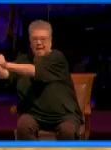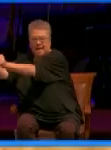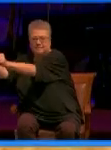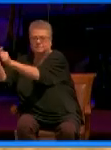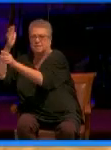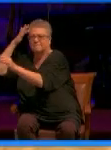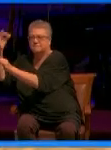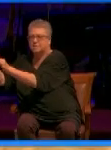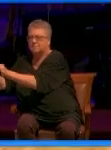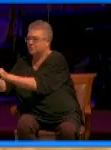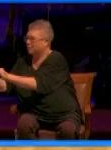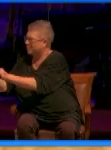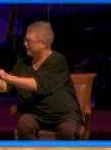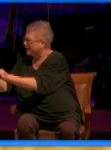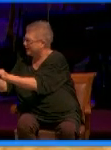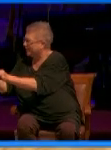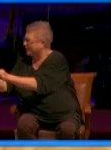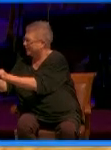Faithful.